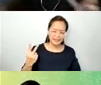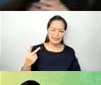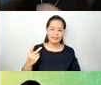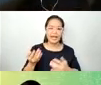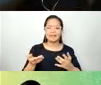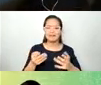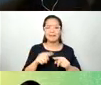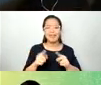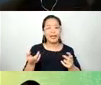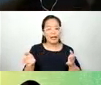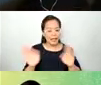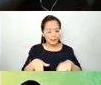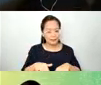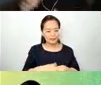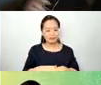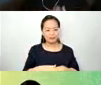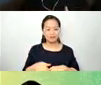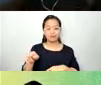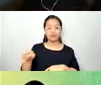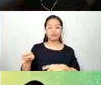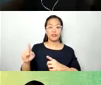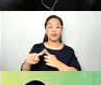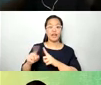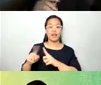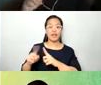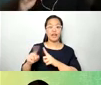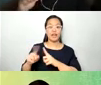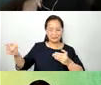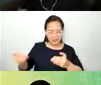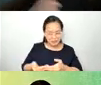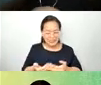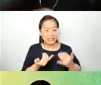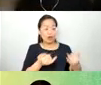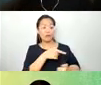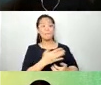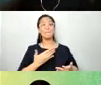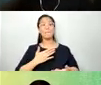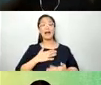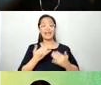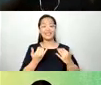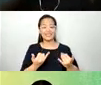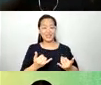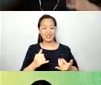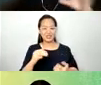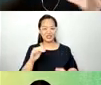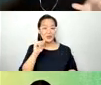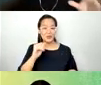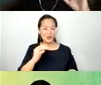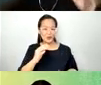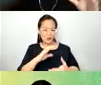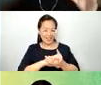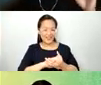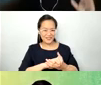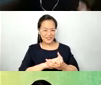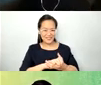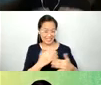friend introduced me to date one of his team members, who's now my wife, okay? A few years ago. So a few years ago, my friend,